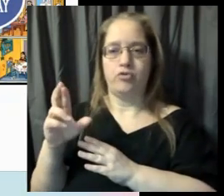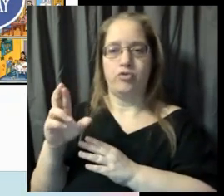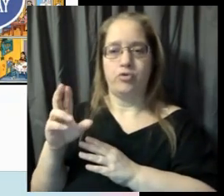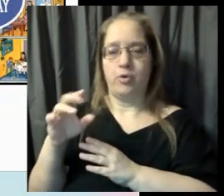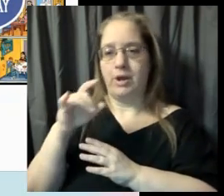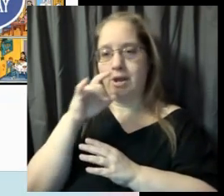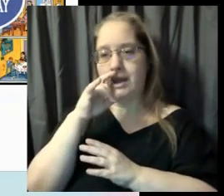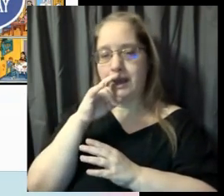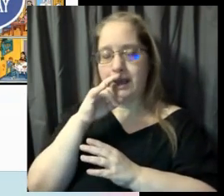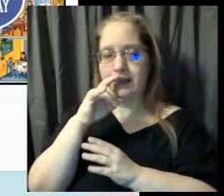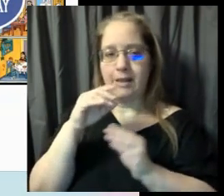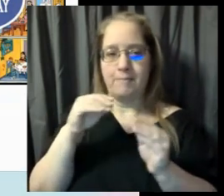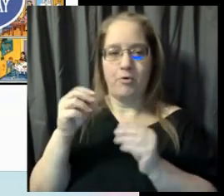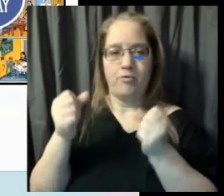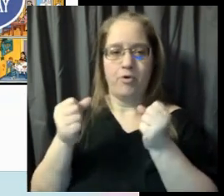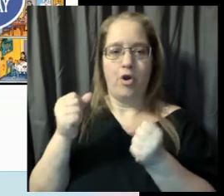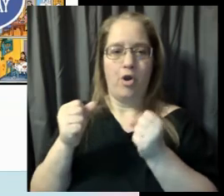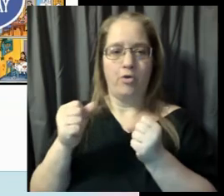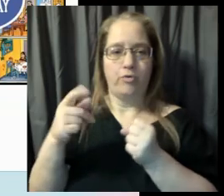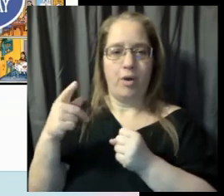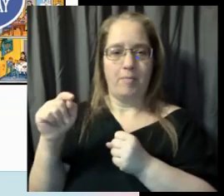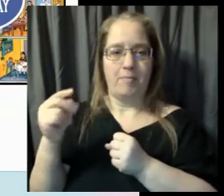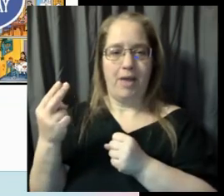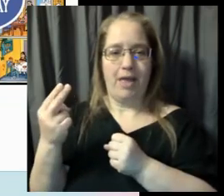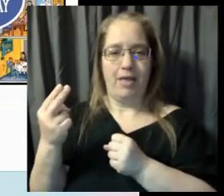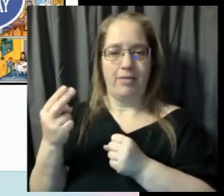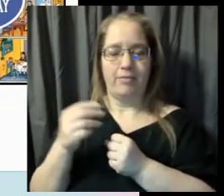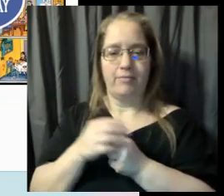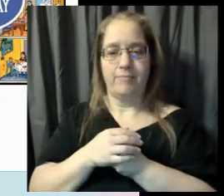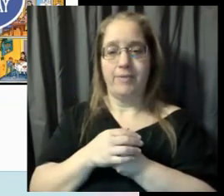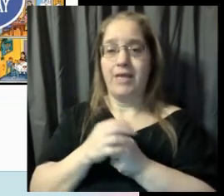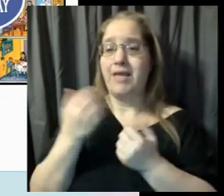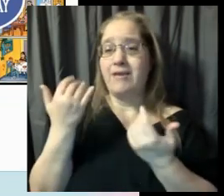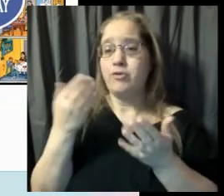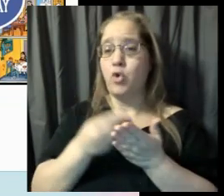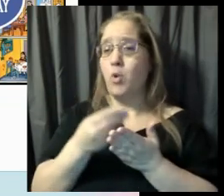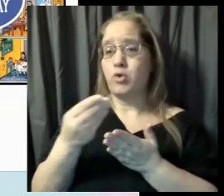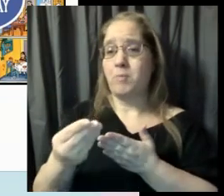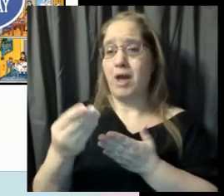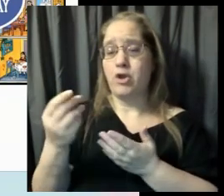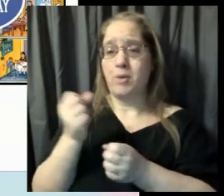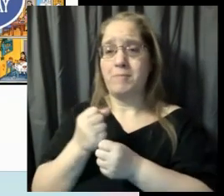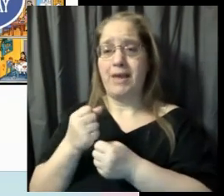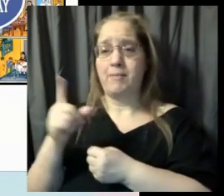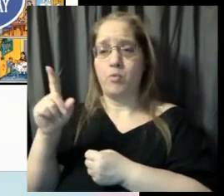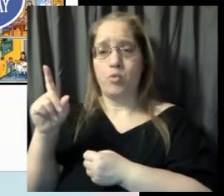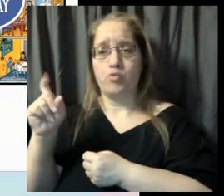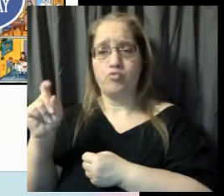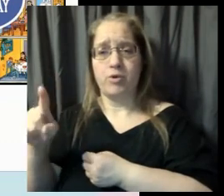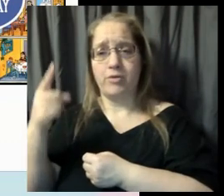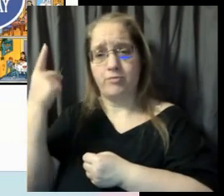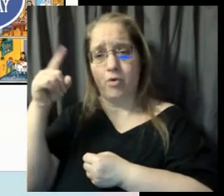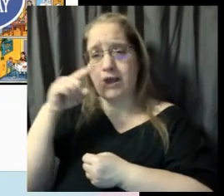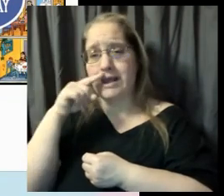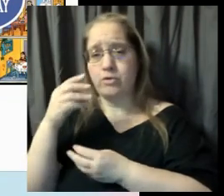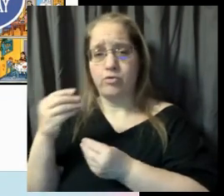to unlock a path. For those non-material options, you can make up riddles for your child to solve. I Spy books